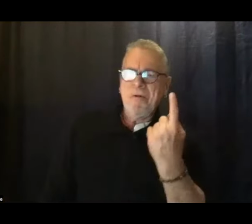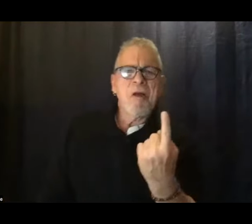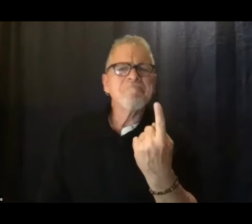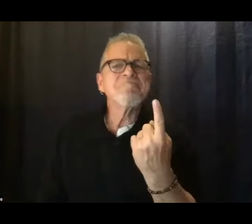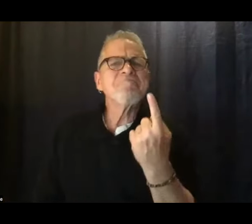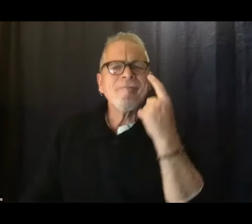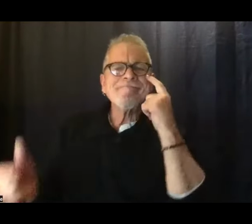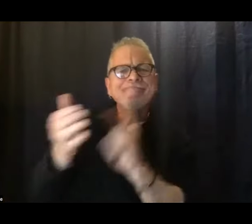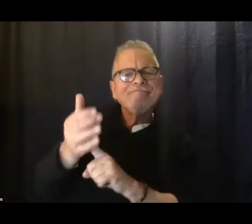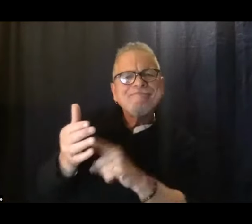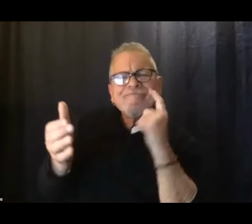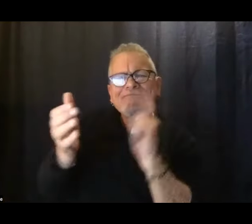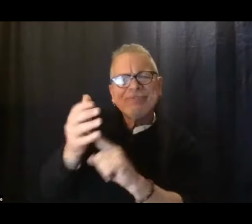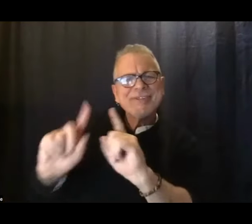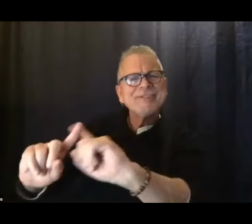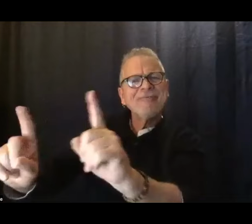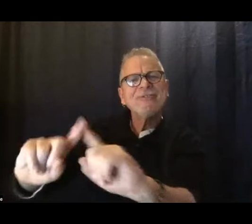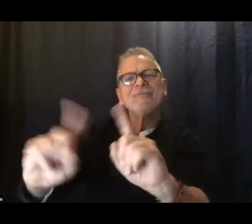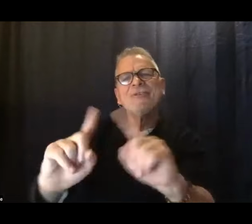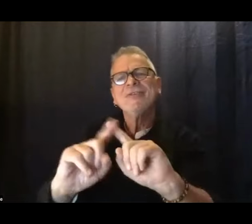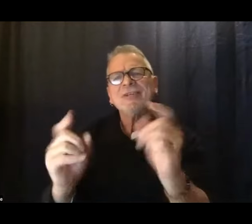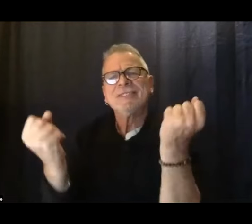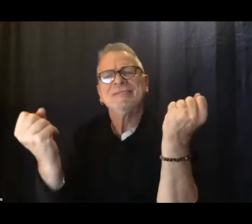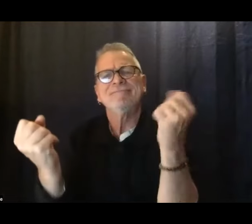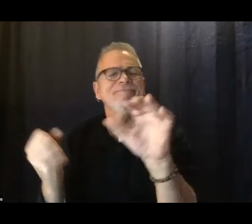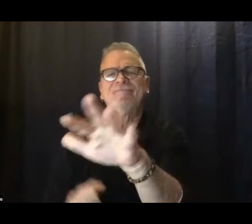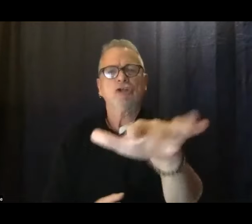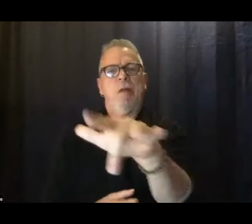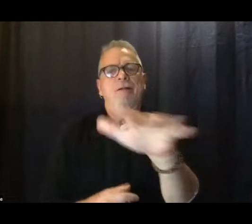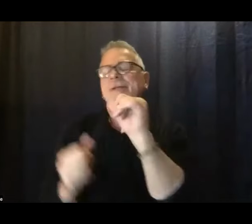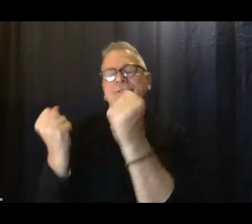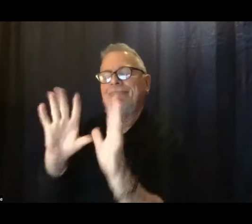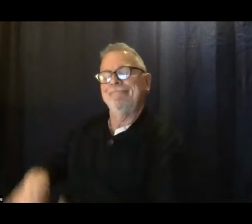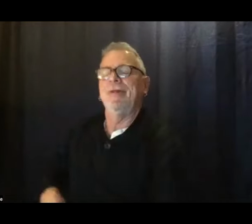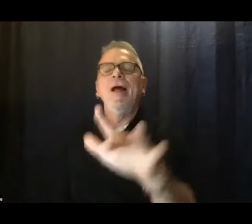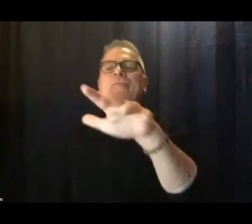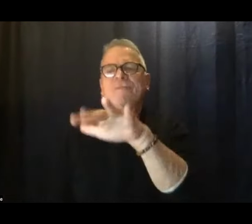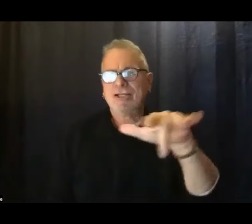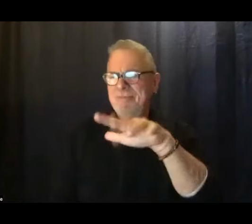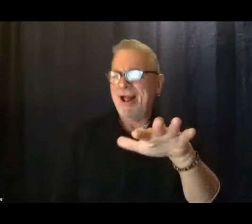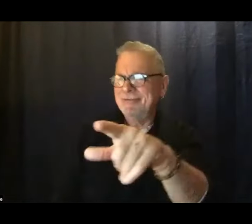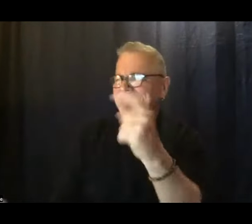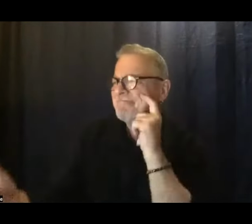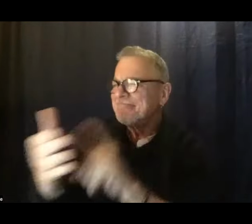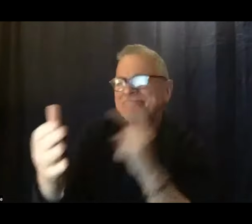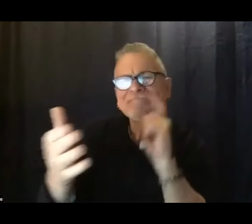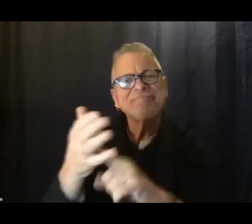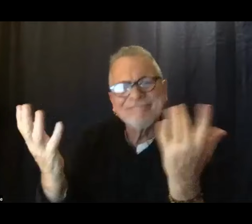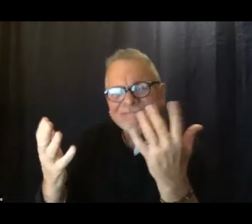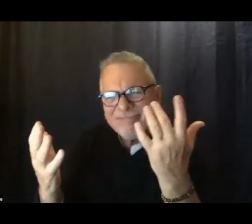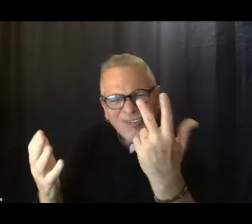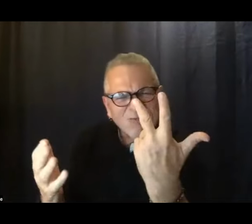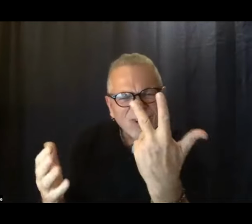names, and that can be anything. Now, another thing to notice in